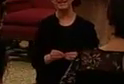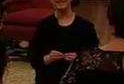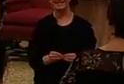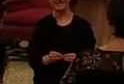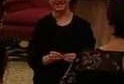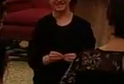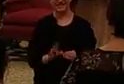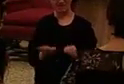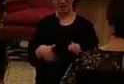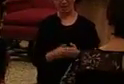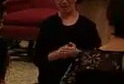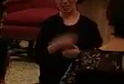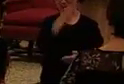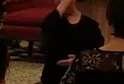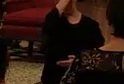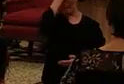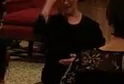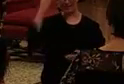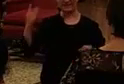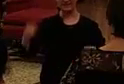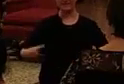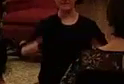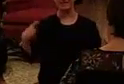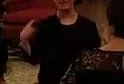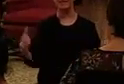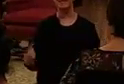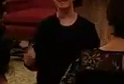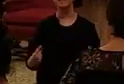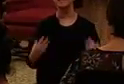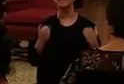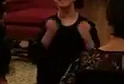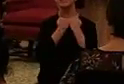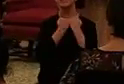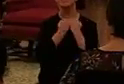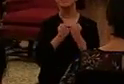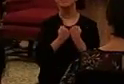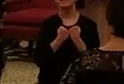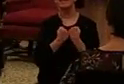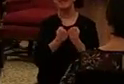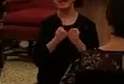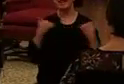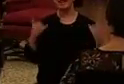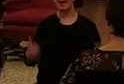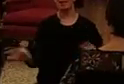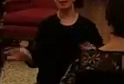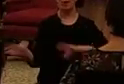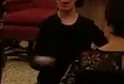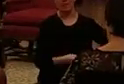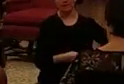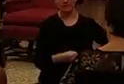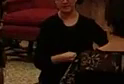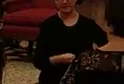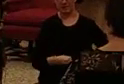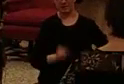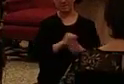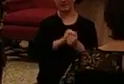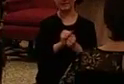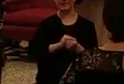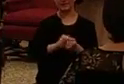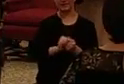am. Oh, that blackness of sin that had gripped me is now gone. I've been